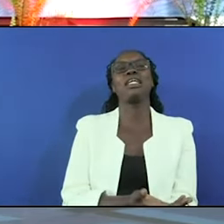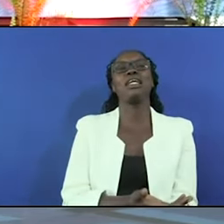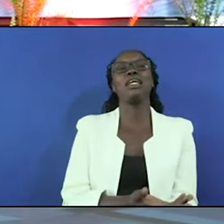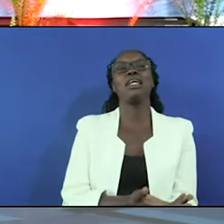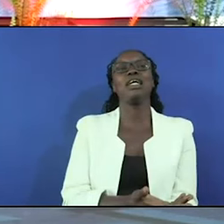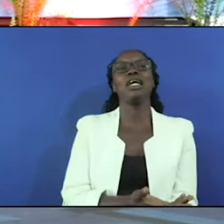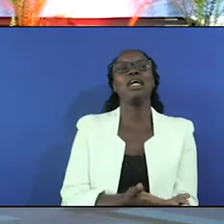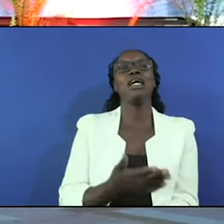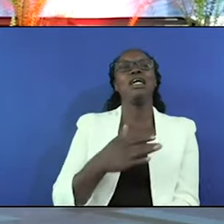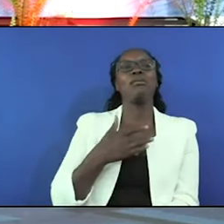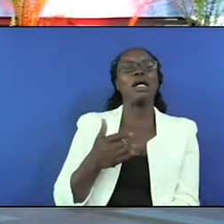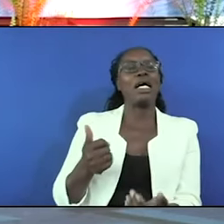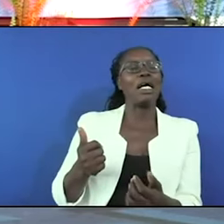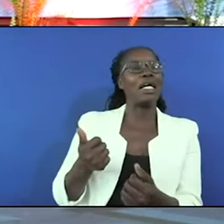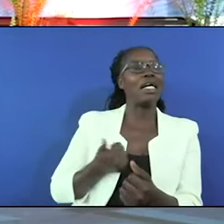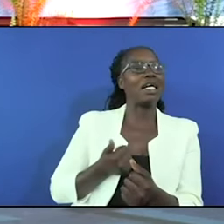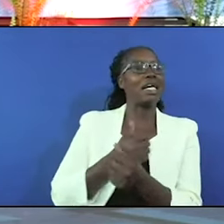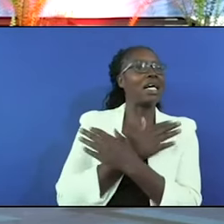And